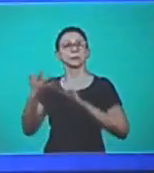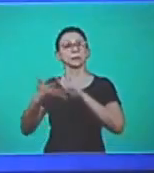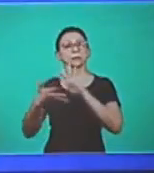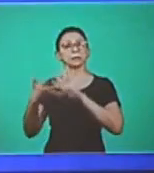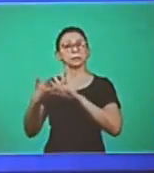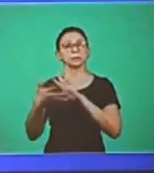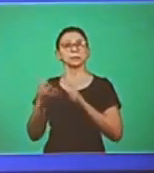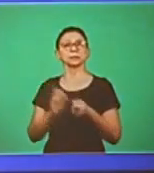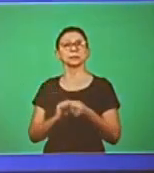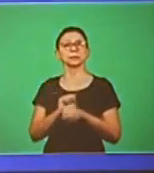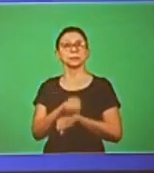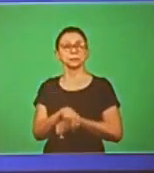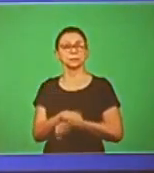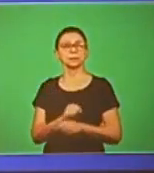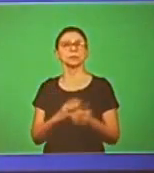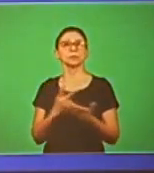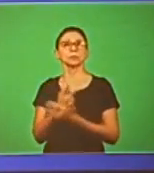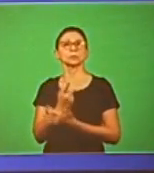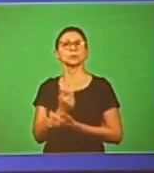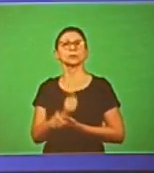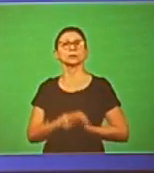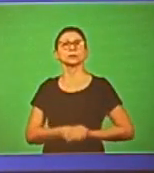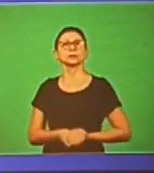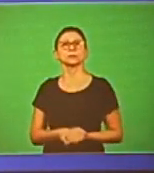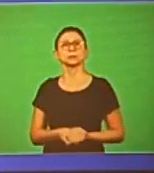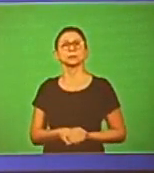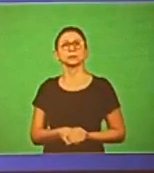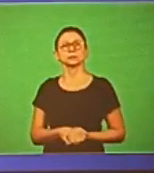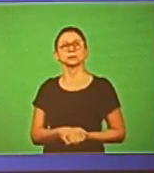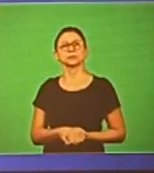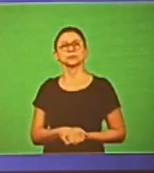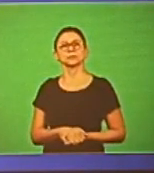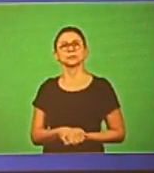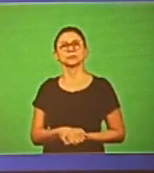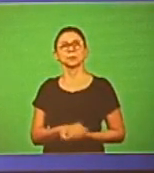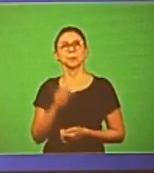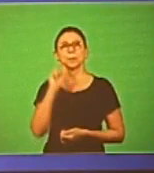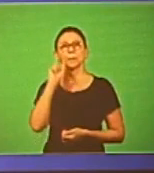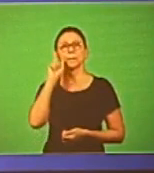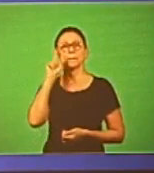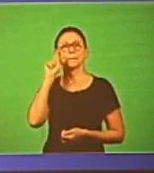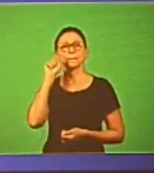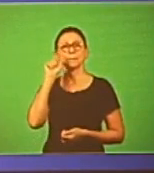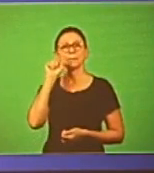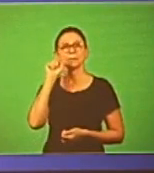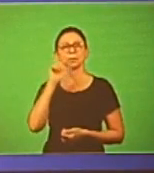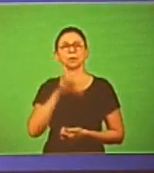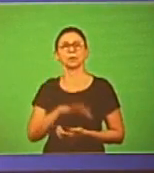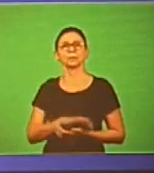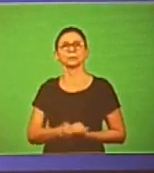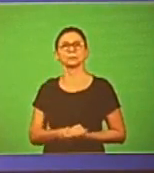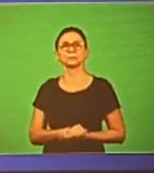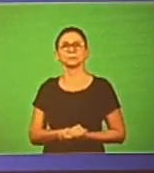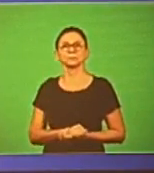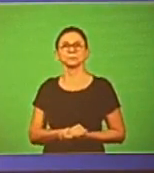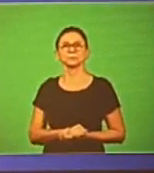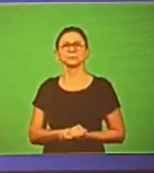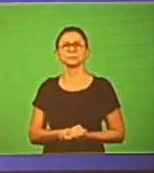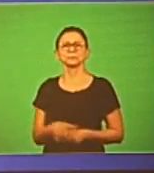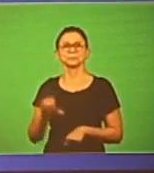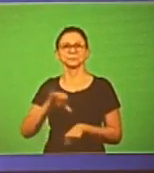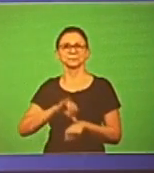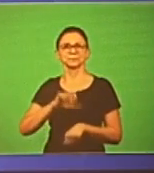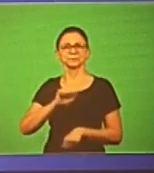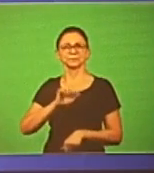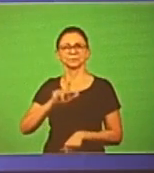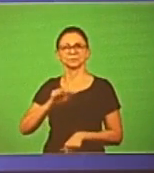a seminar that happened with sign language that happened in the northeast of Brazil, in Maceió, in Brazil, the capital of